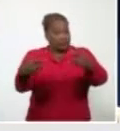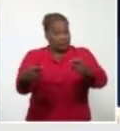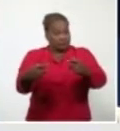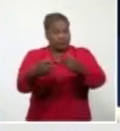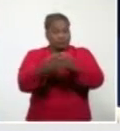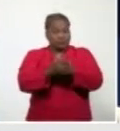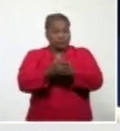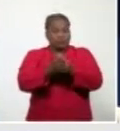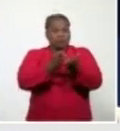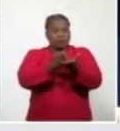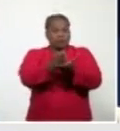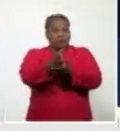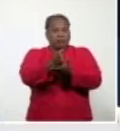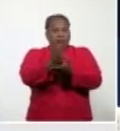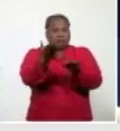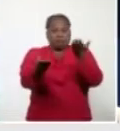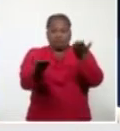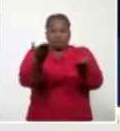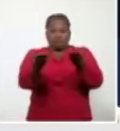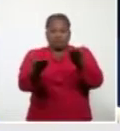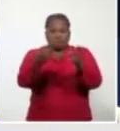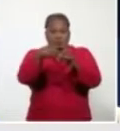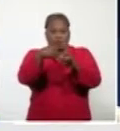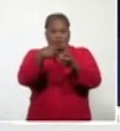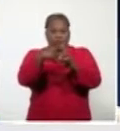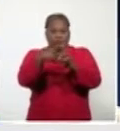there are already accumulated